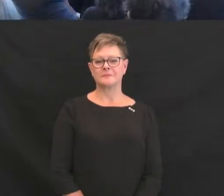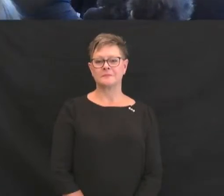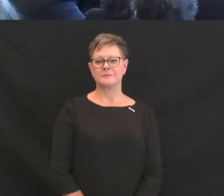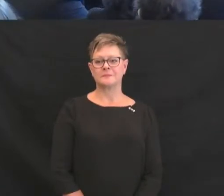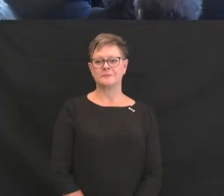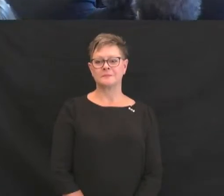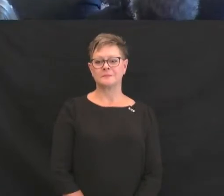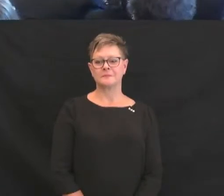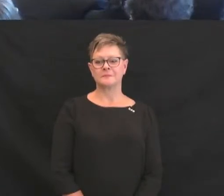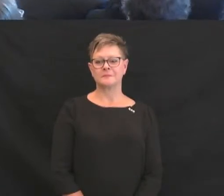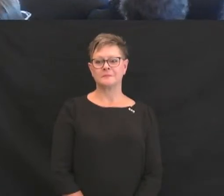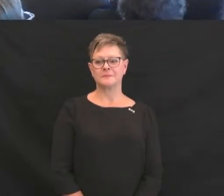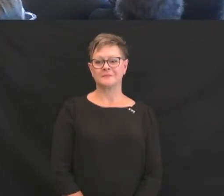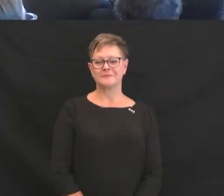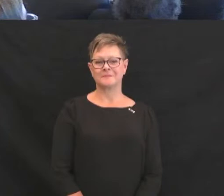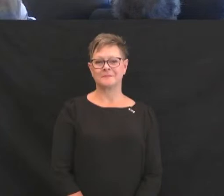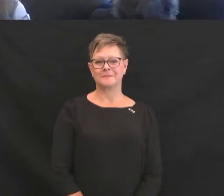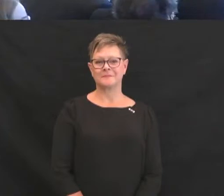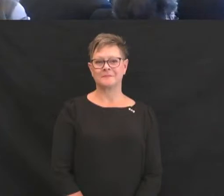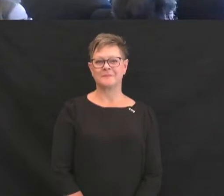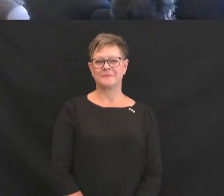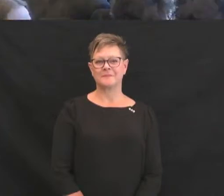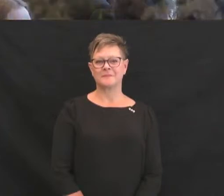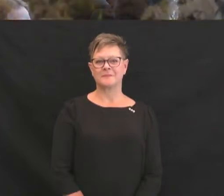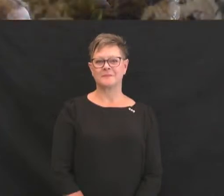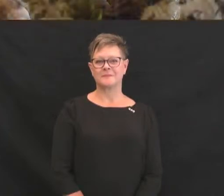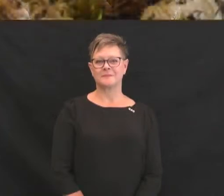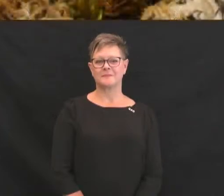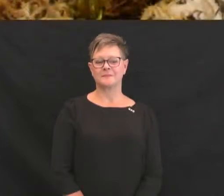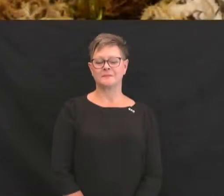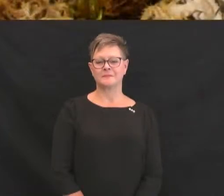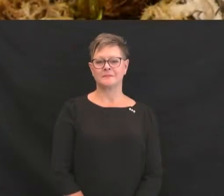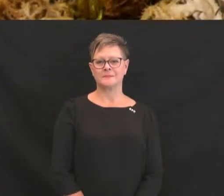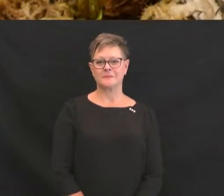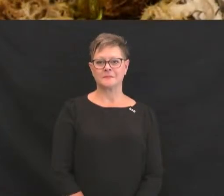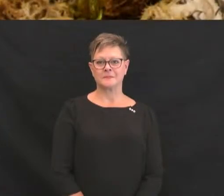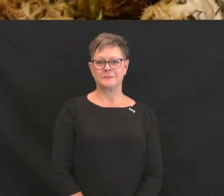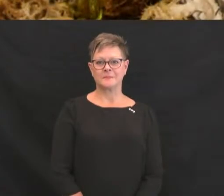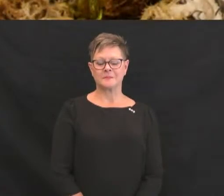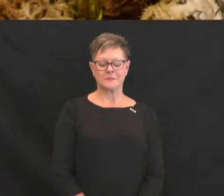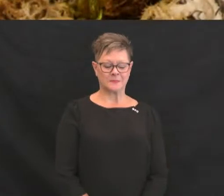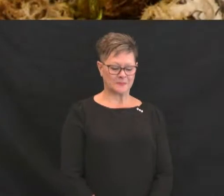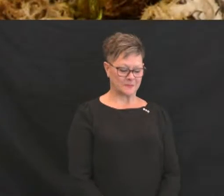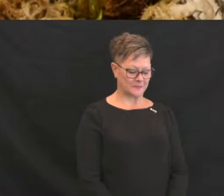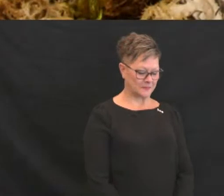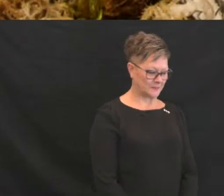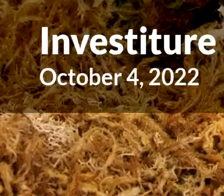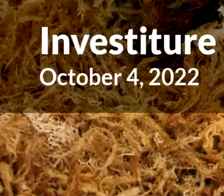I'll let you know as soon as they're done outside.